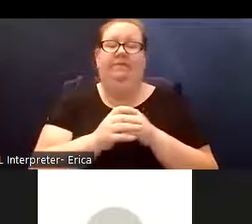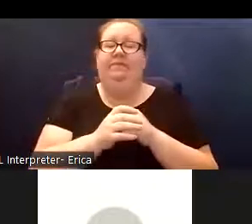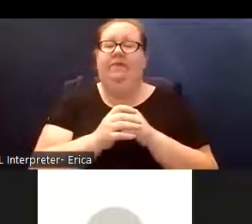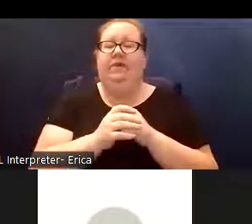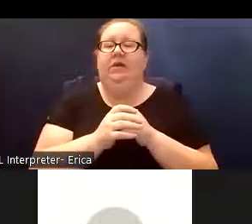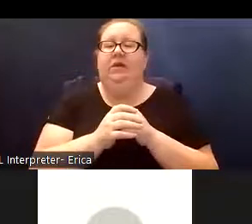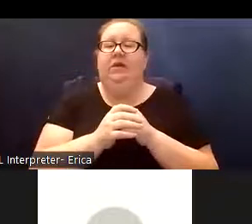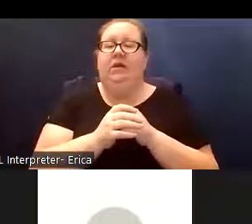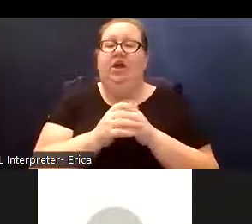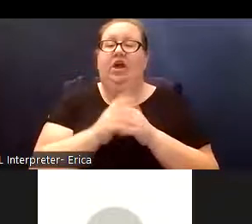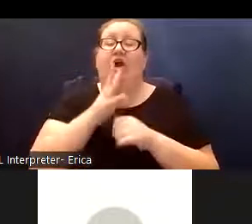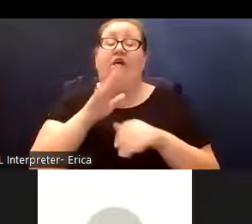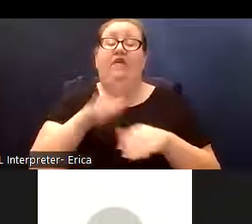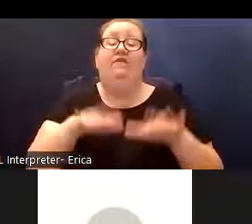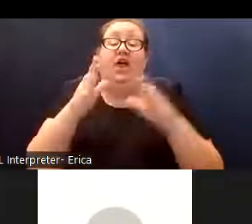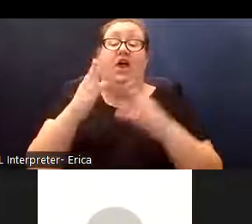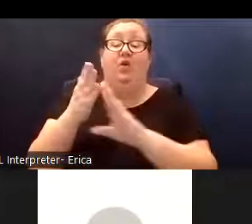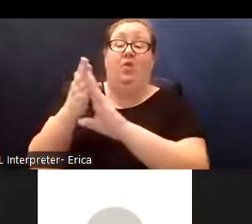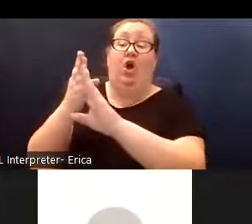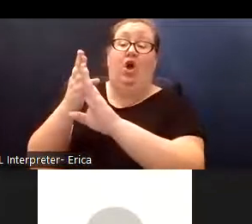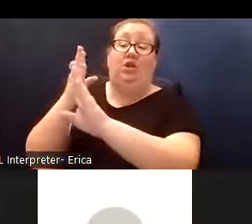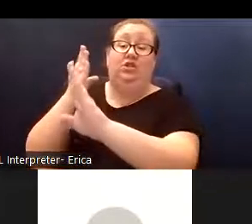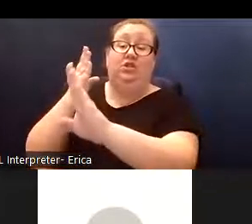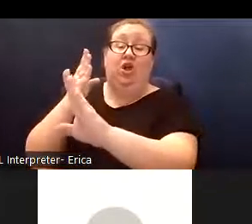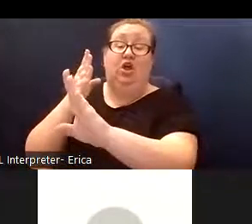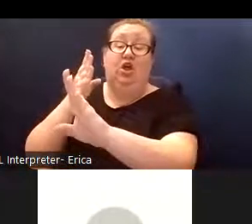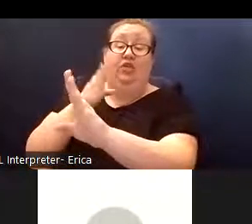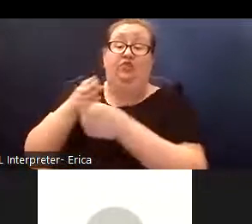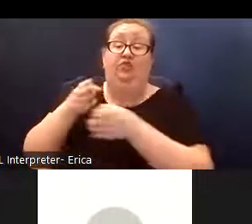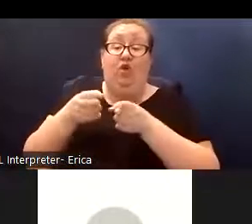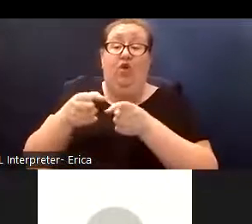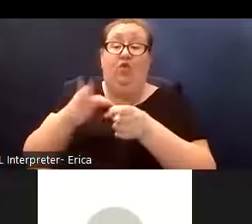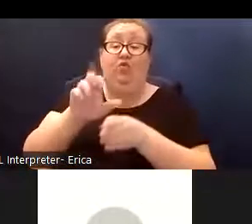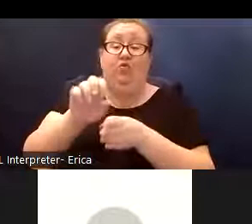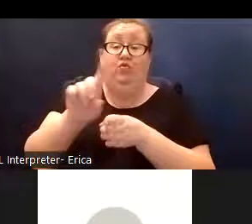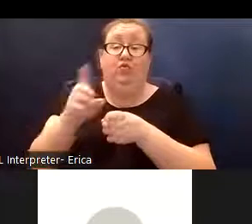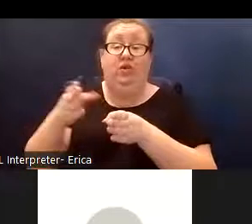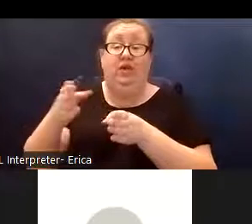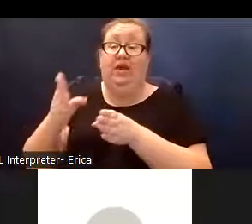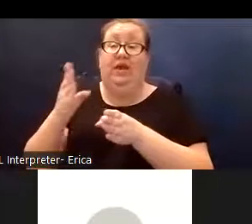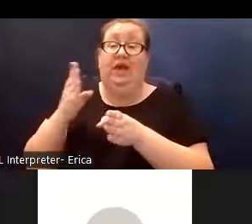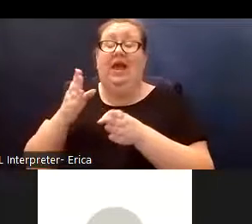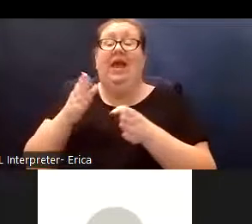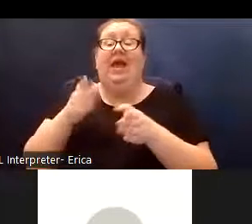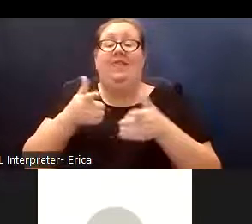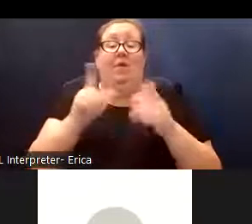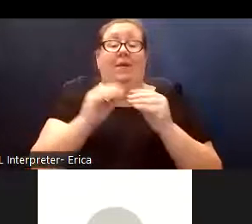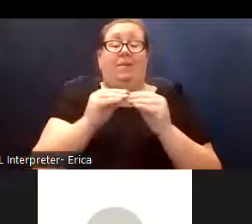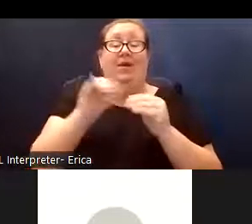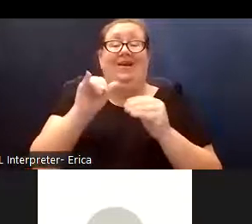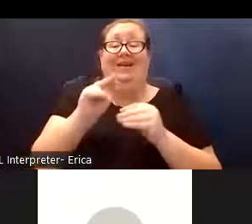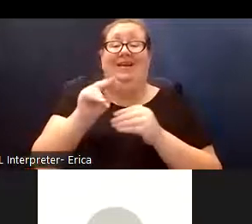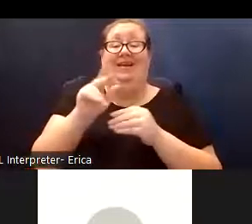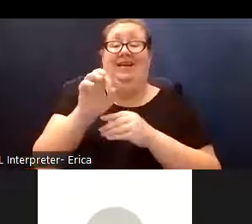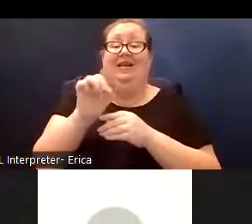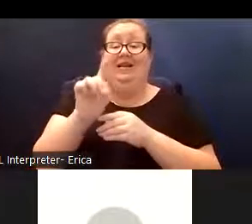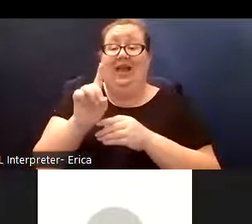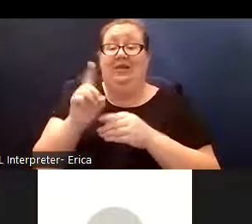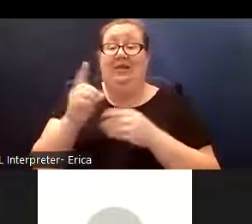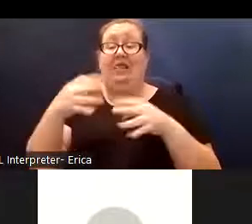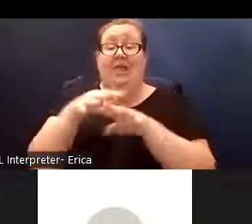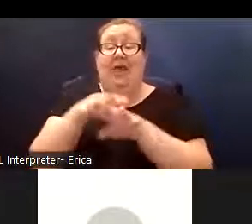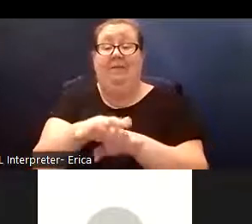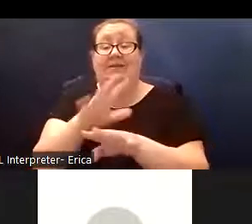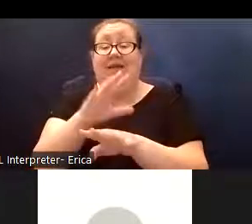are flood walls along roadways, for example, that would allow for more inland alignments and/or inland road